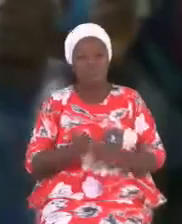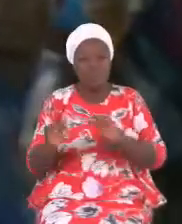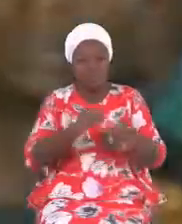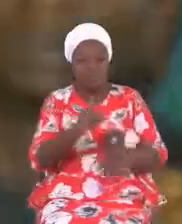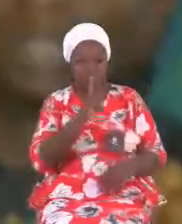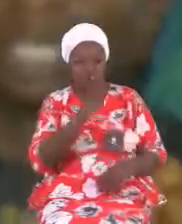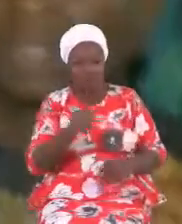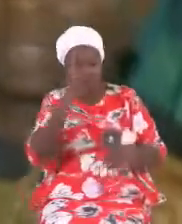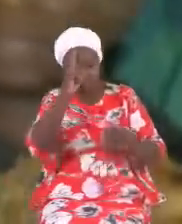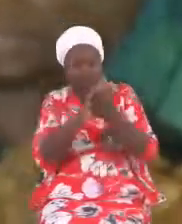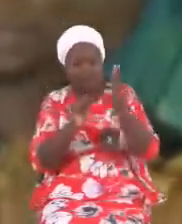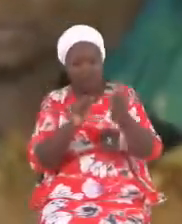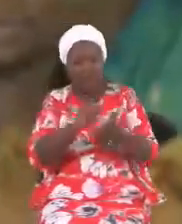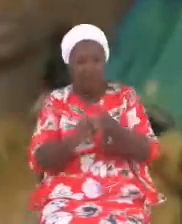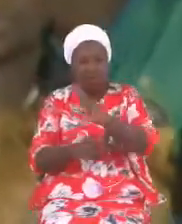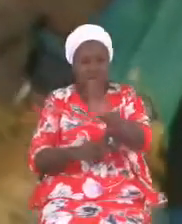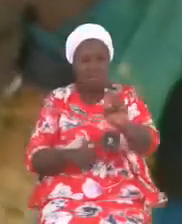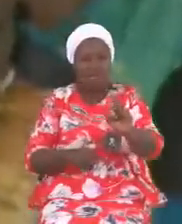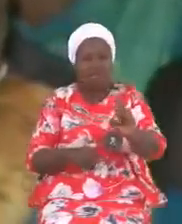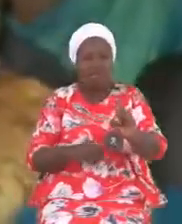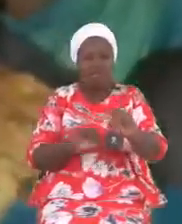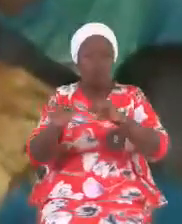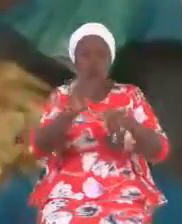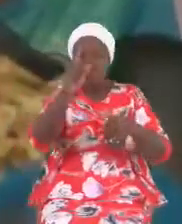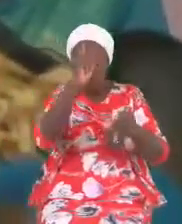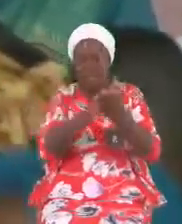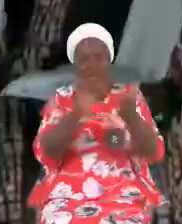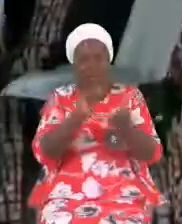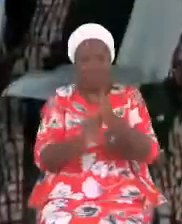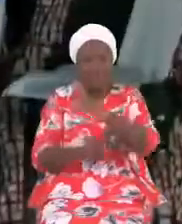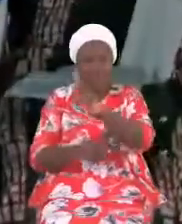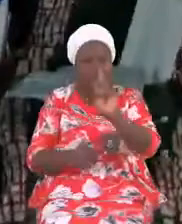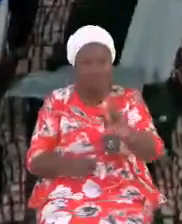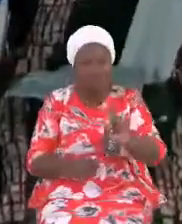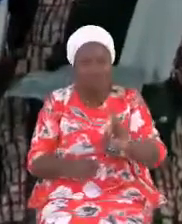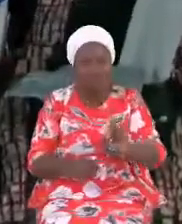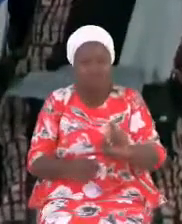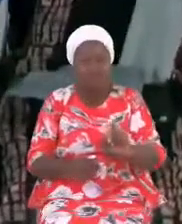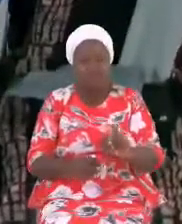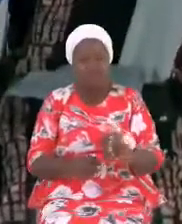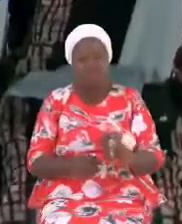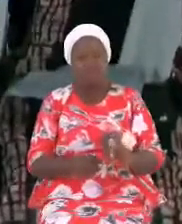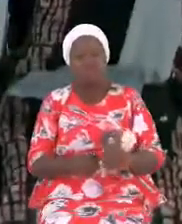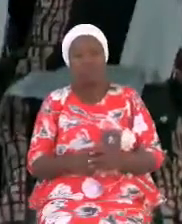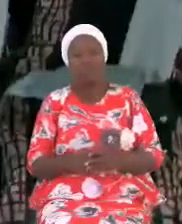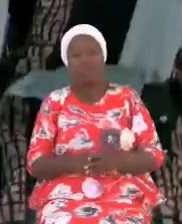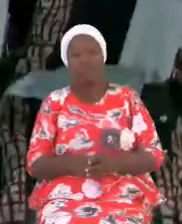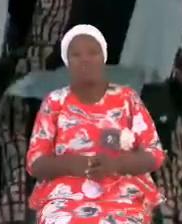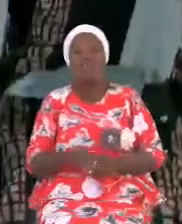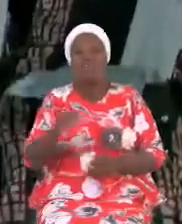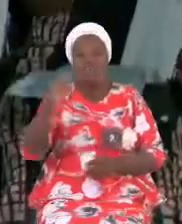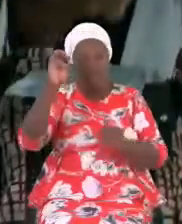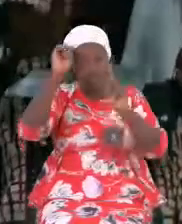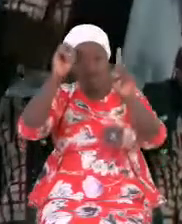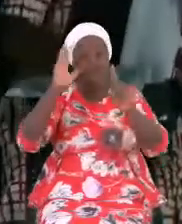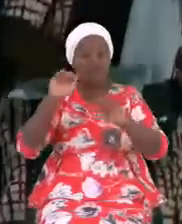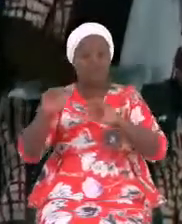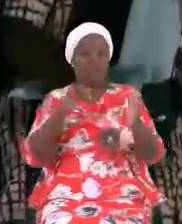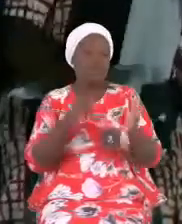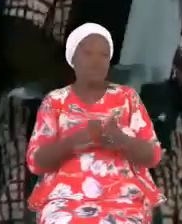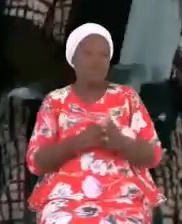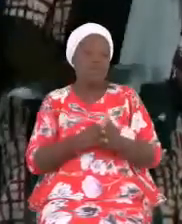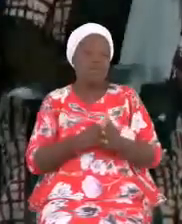that? I said, do you really believe that? He will do it. He